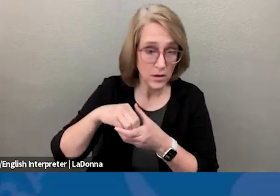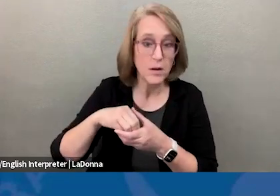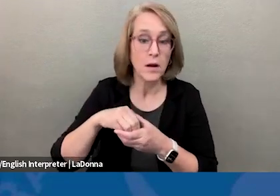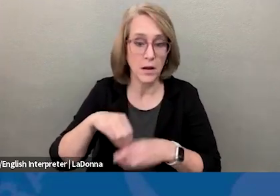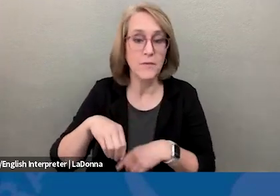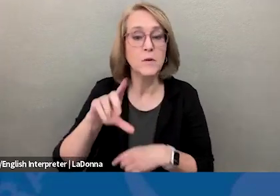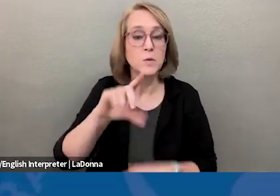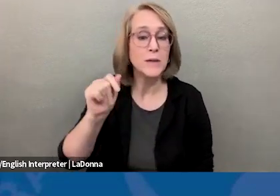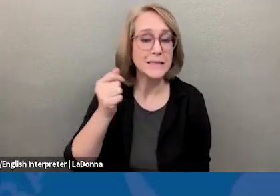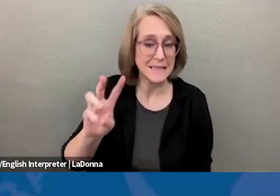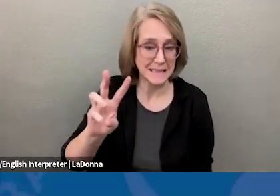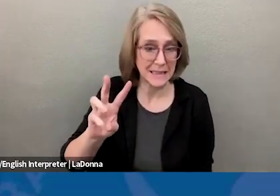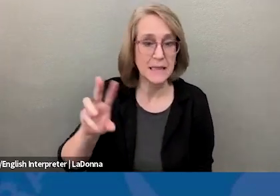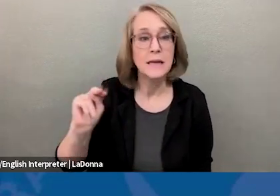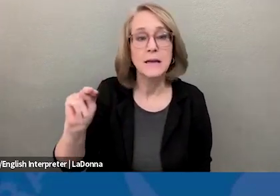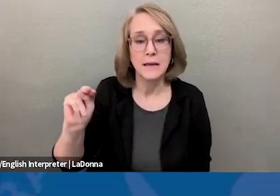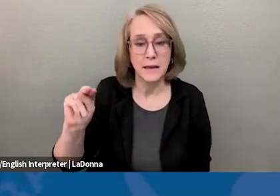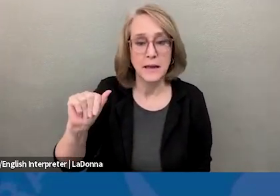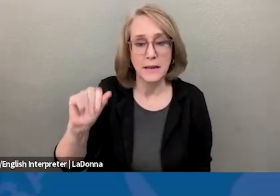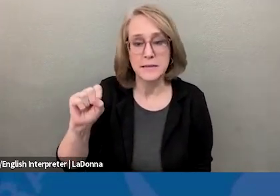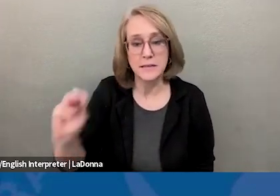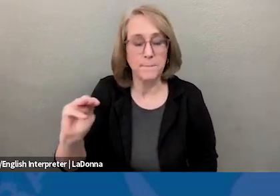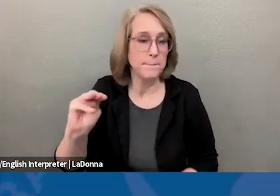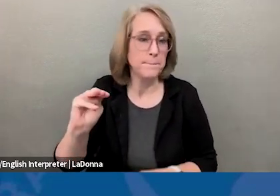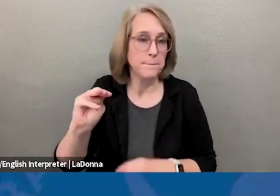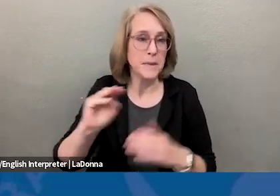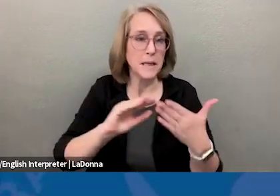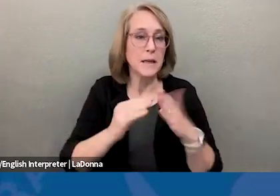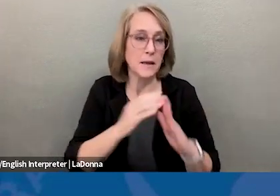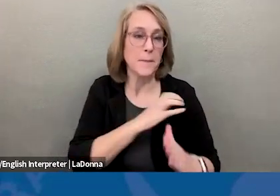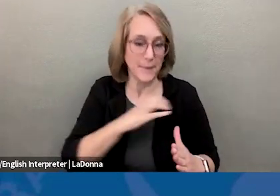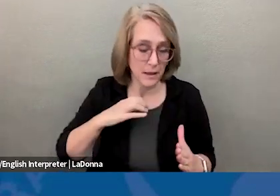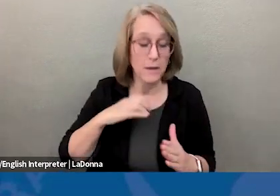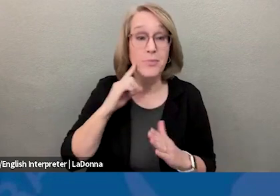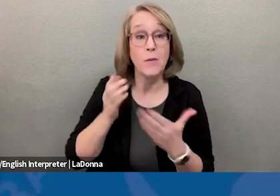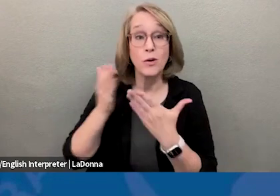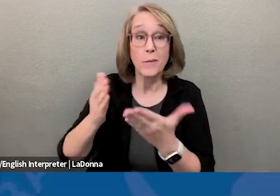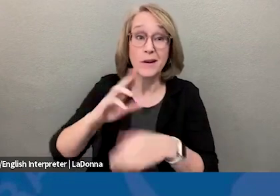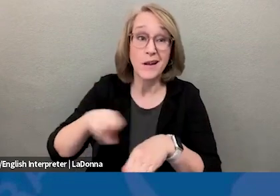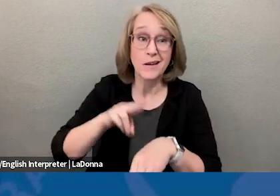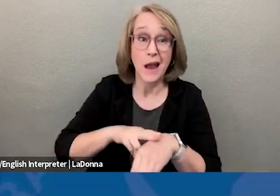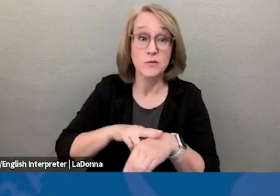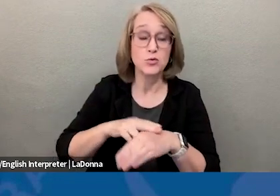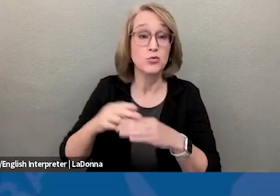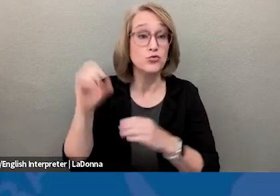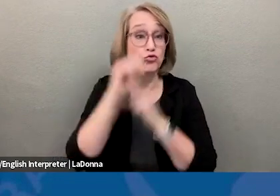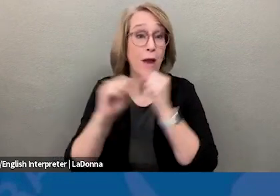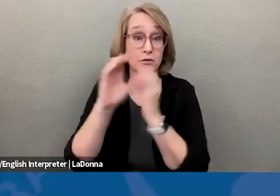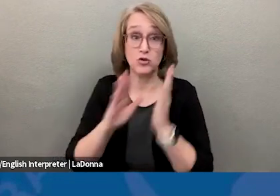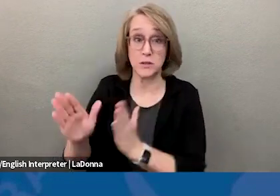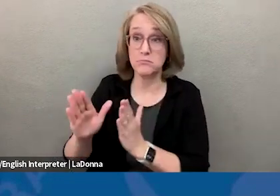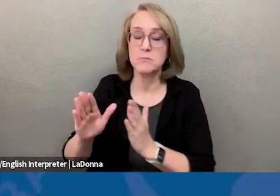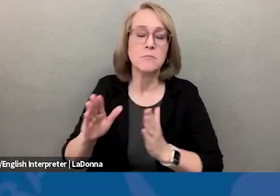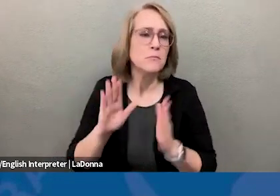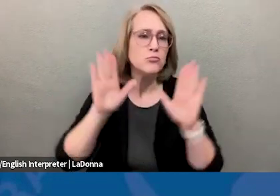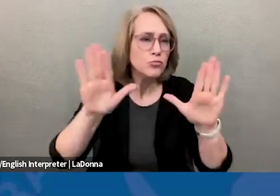that produced the report Families Caring for an Aging America that recommended a national strategy. And it's just incredible to see